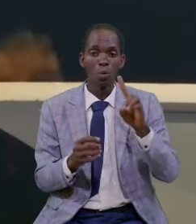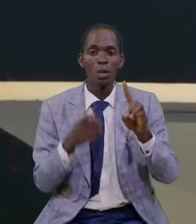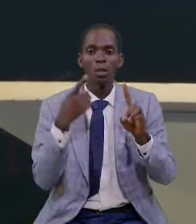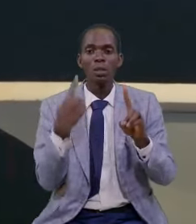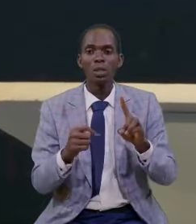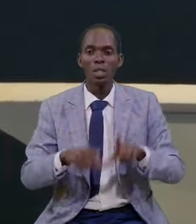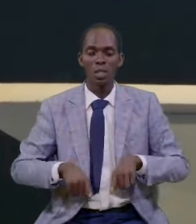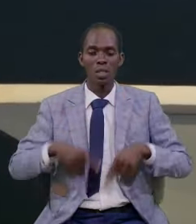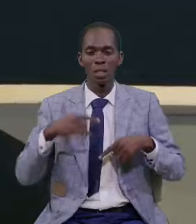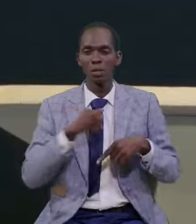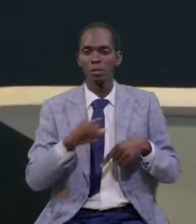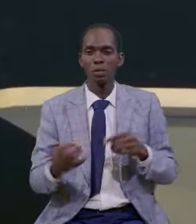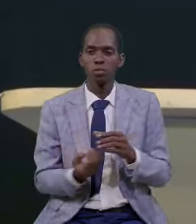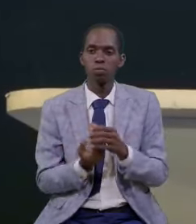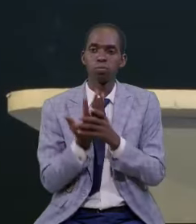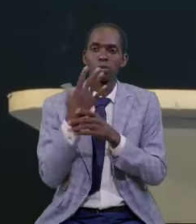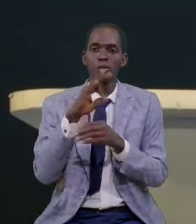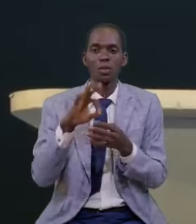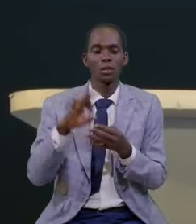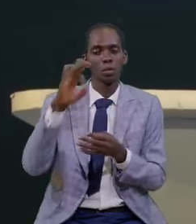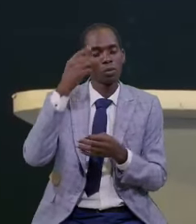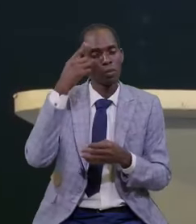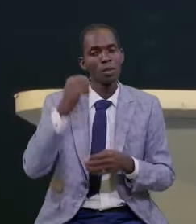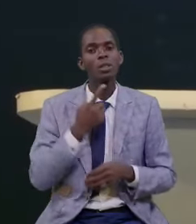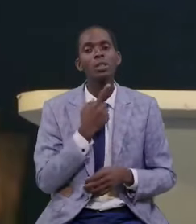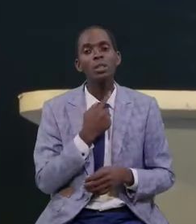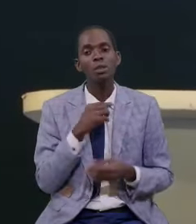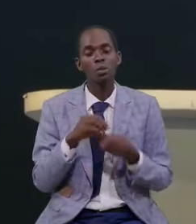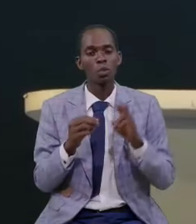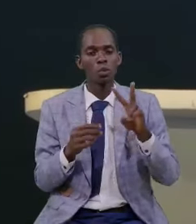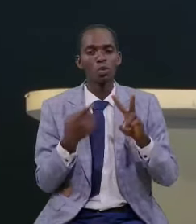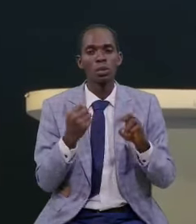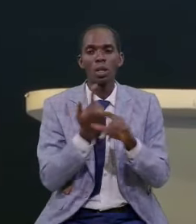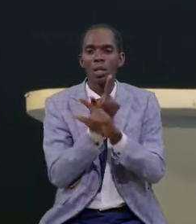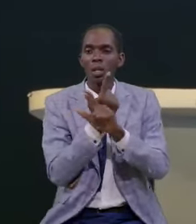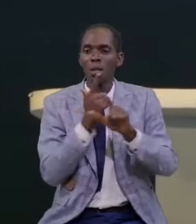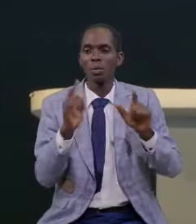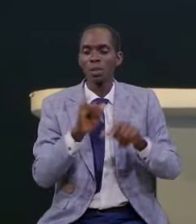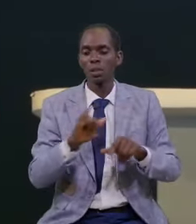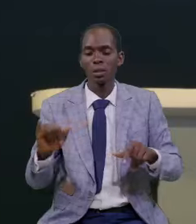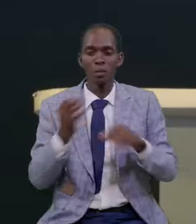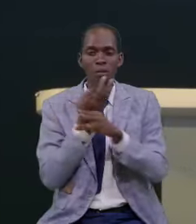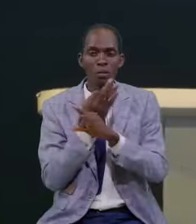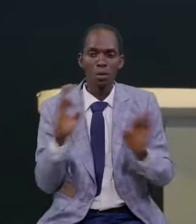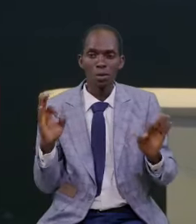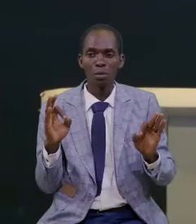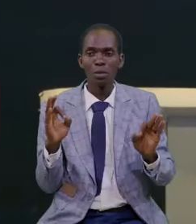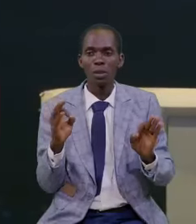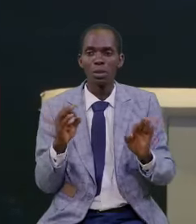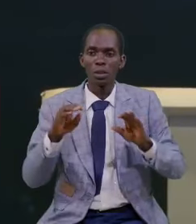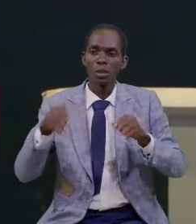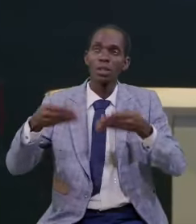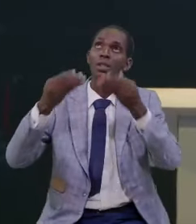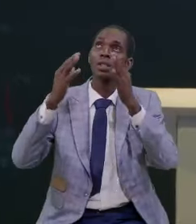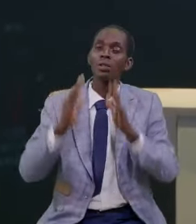thirsty. Number two is the liberation, the liberating freedom, the giver, the